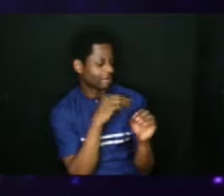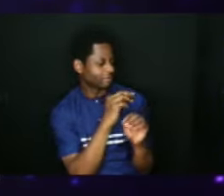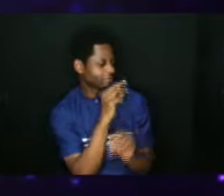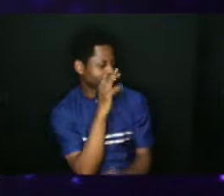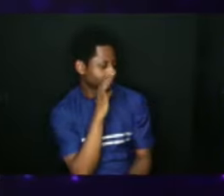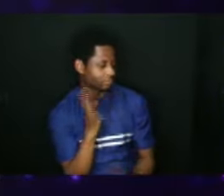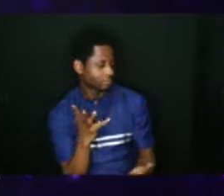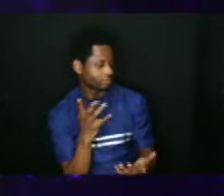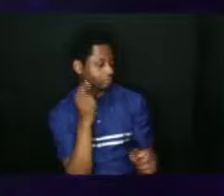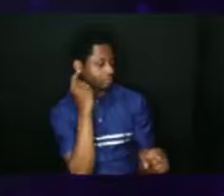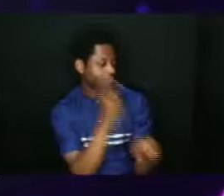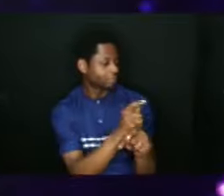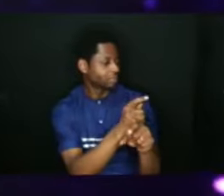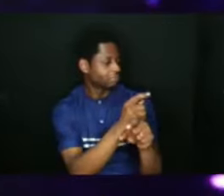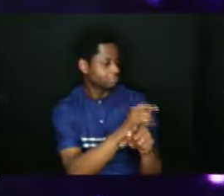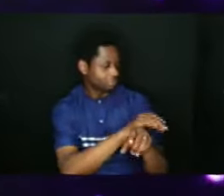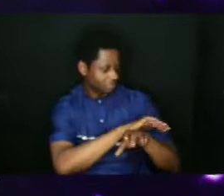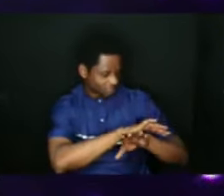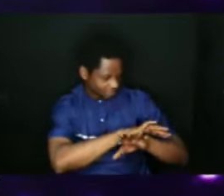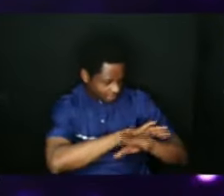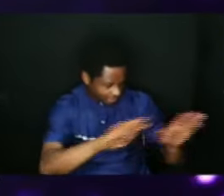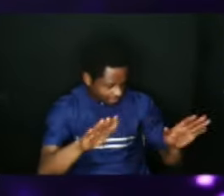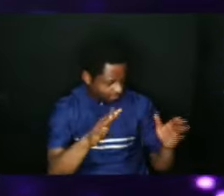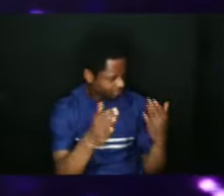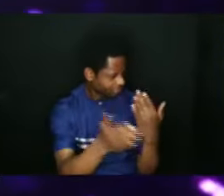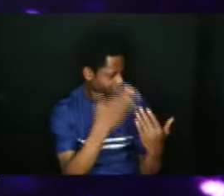It is plain, simple, and clear.